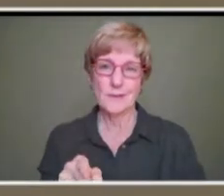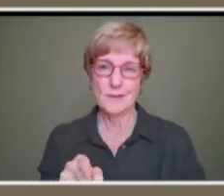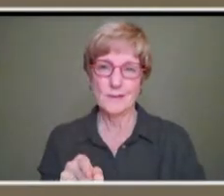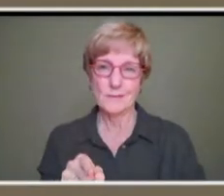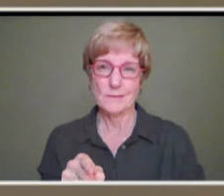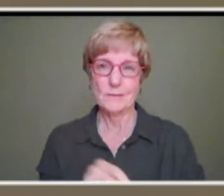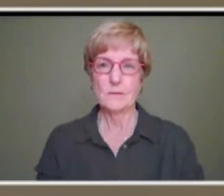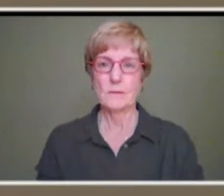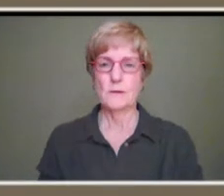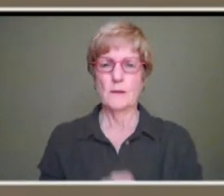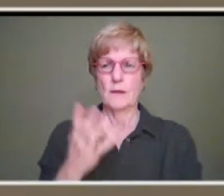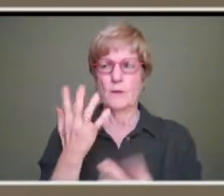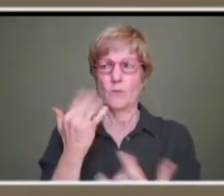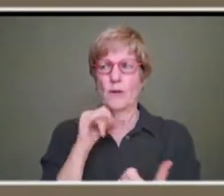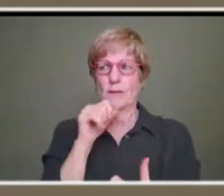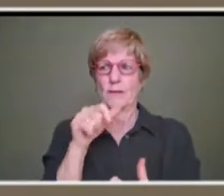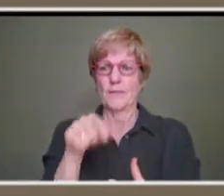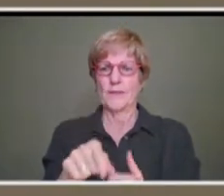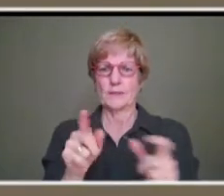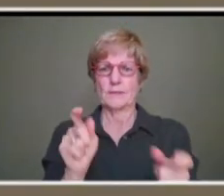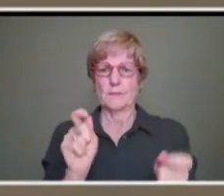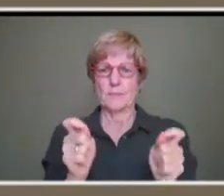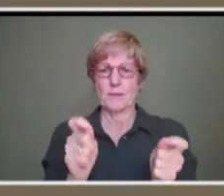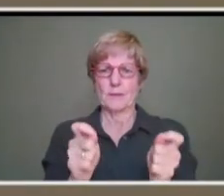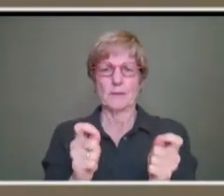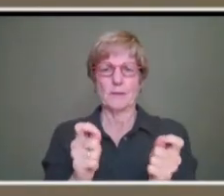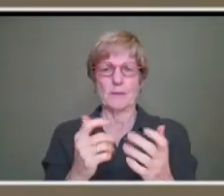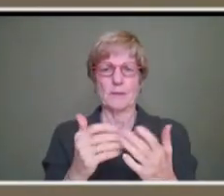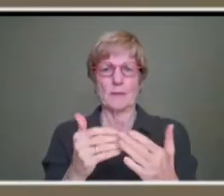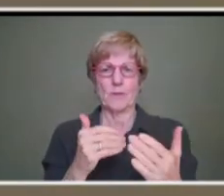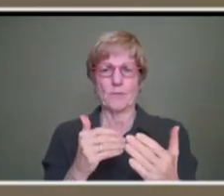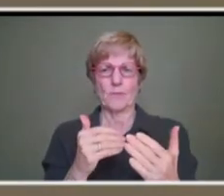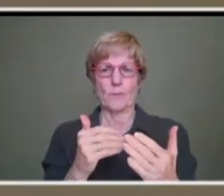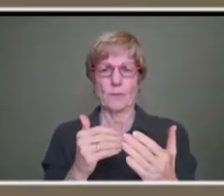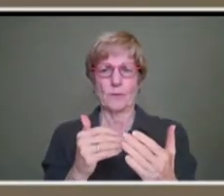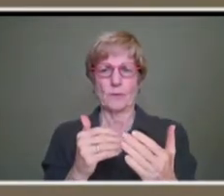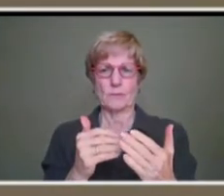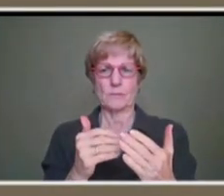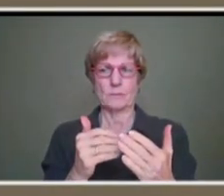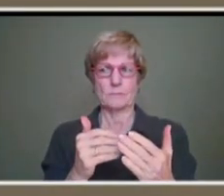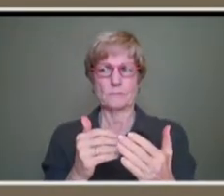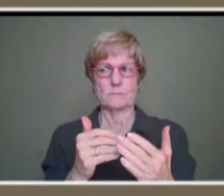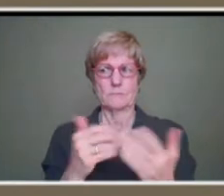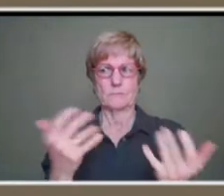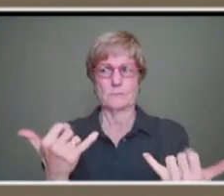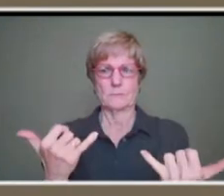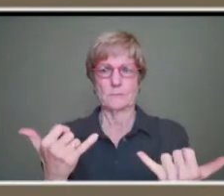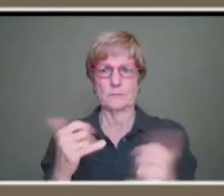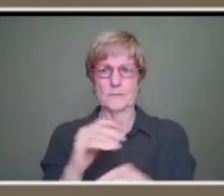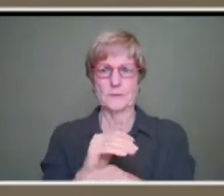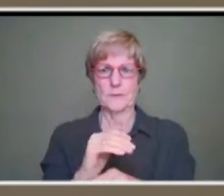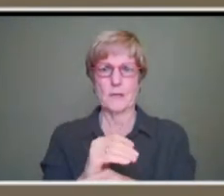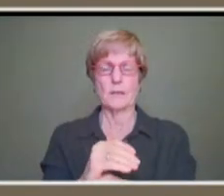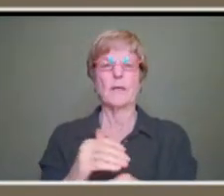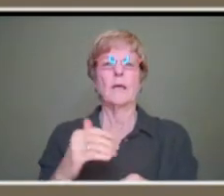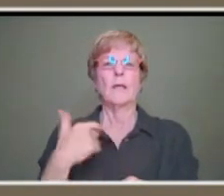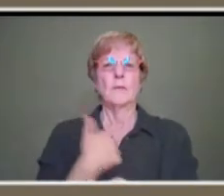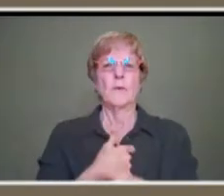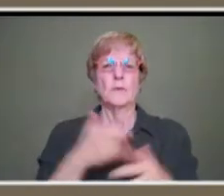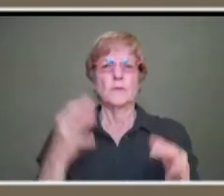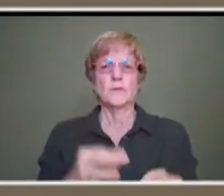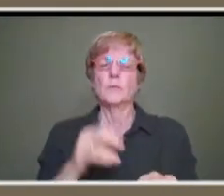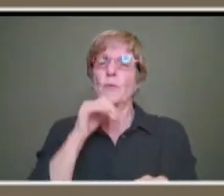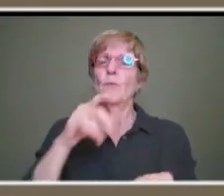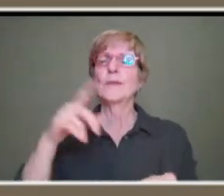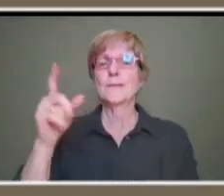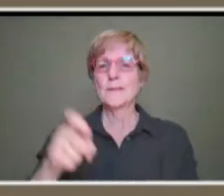why couldn't this have been amended before it came up uh in front of us and then had us determined that it was not necessary